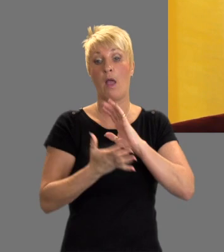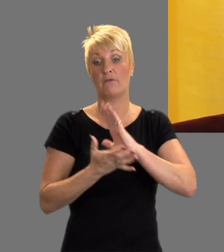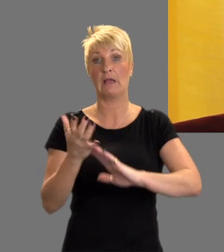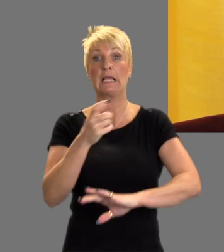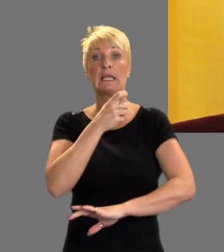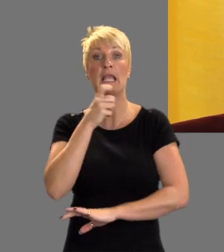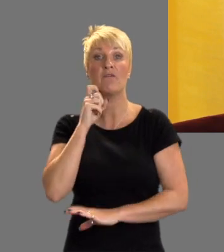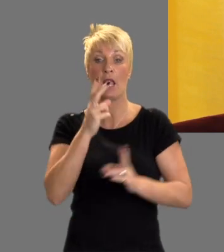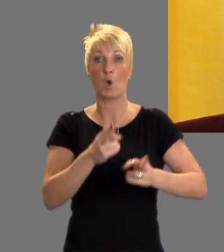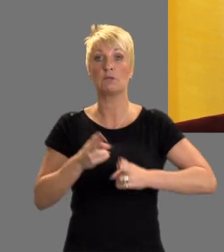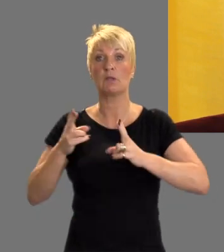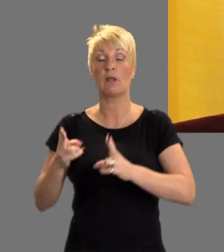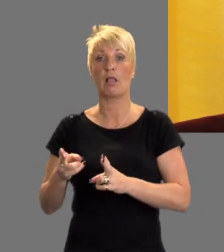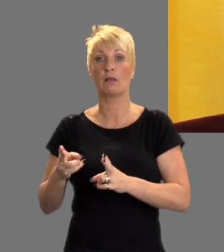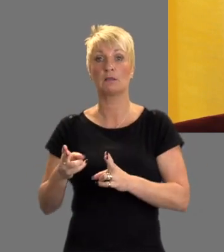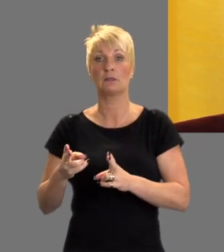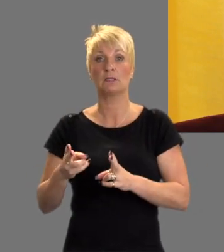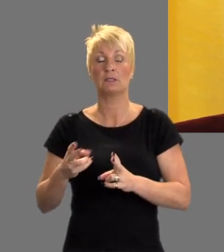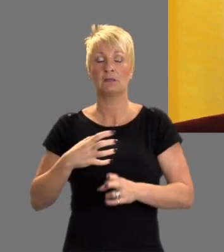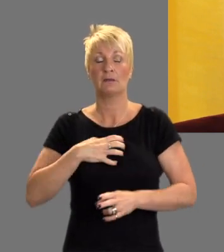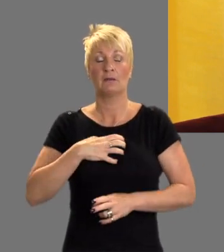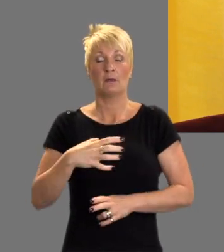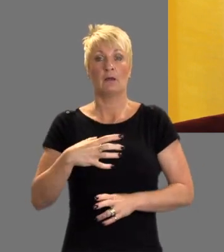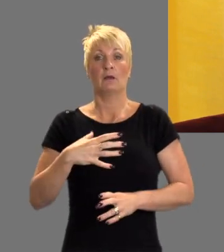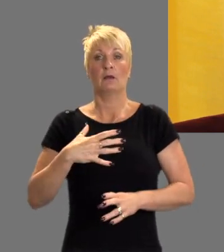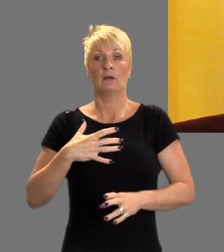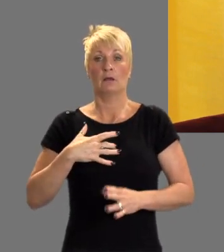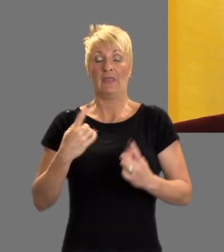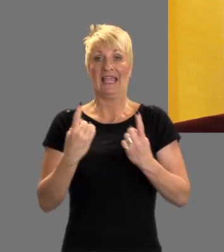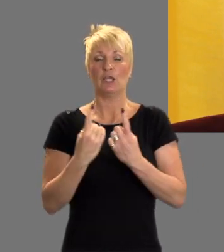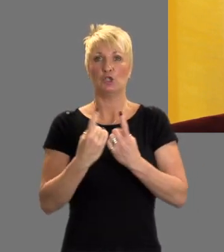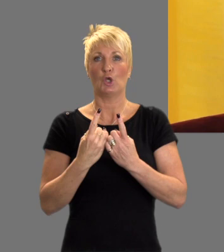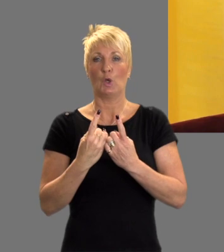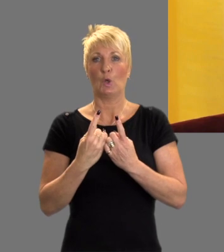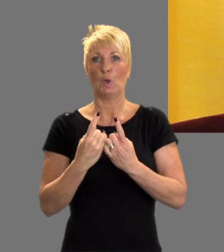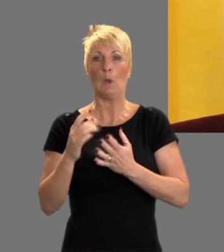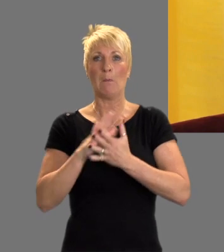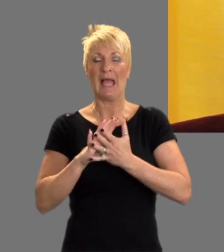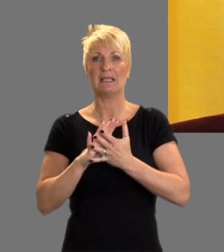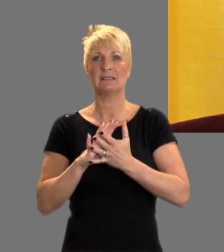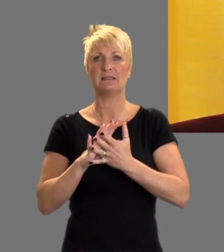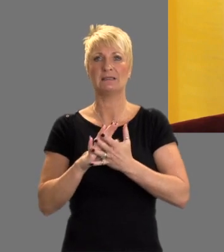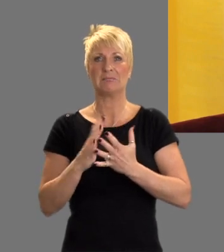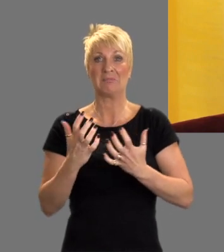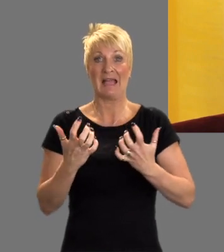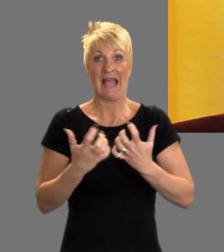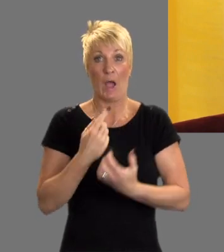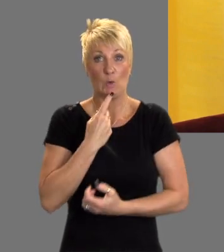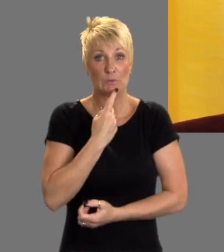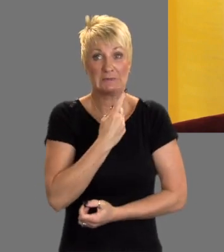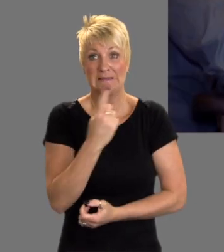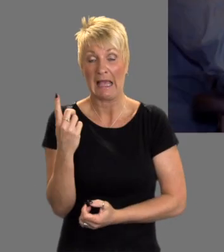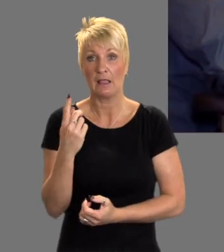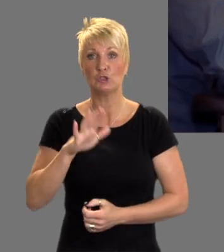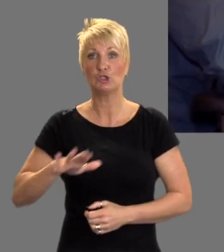the cafe in the hospital, and suddenly the most major issue really became about how do we tell